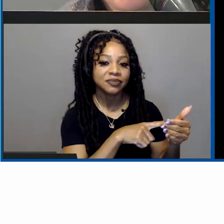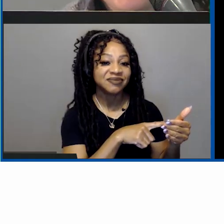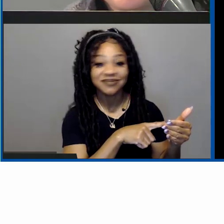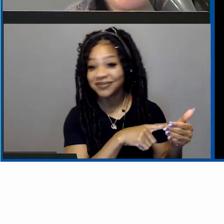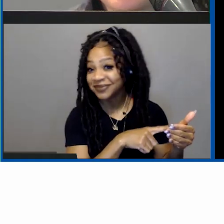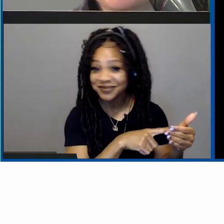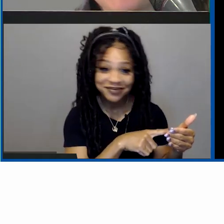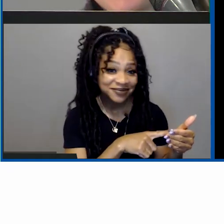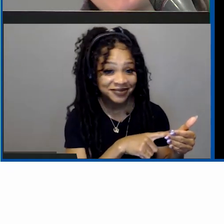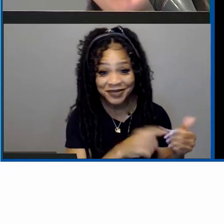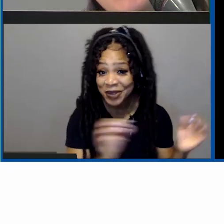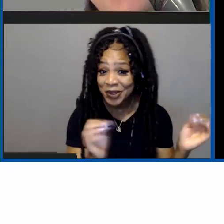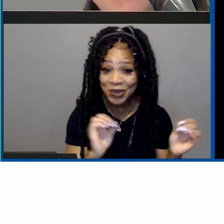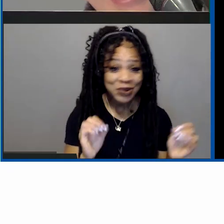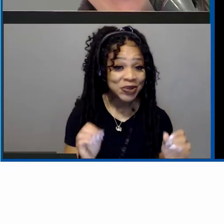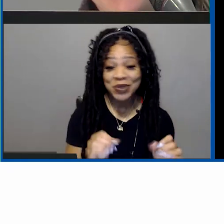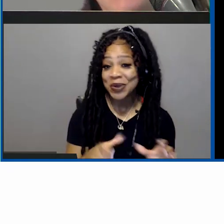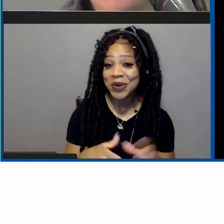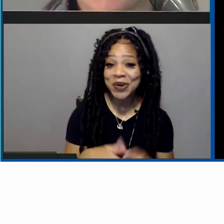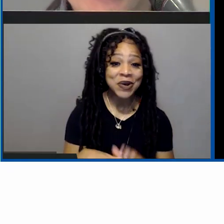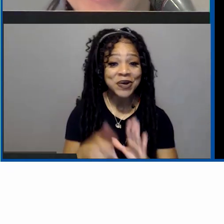No criminal law experts in the room.